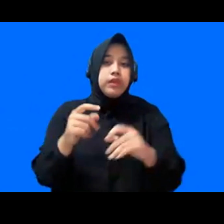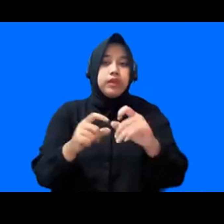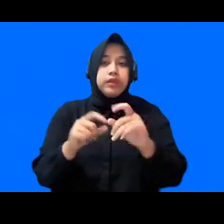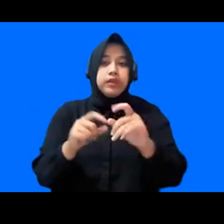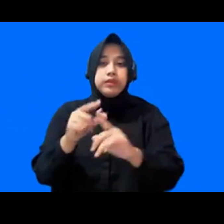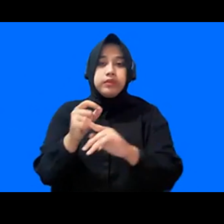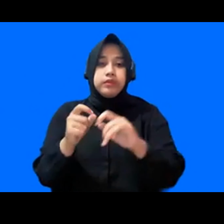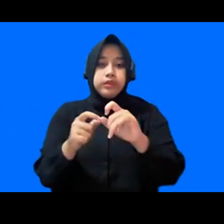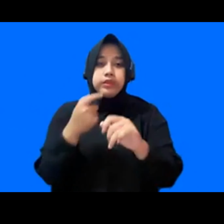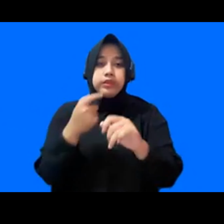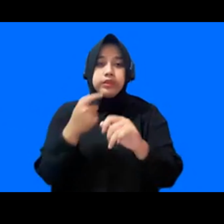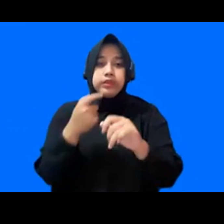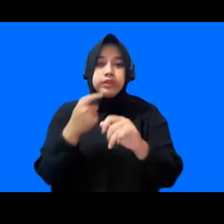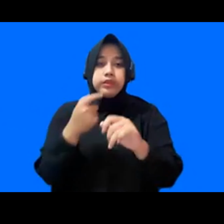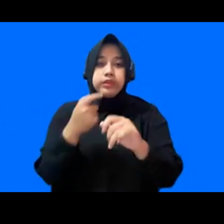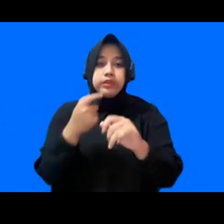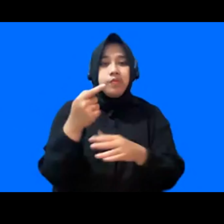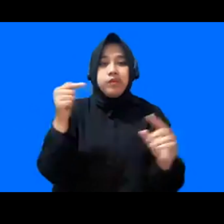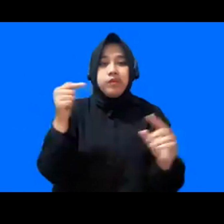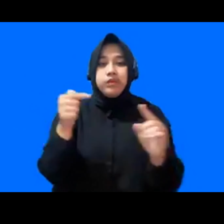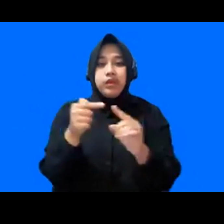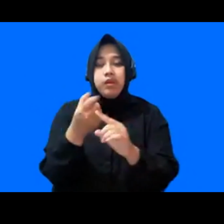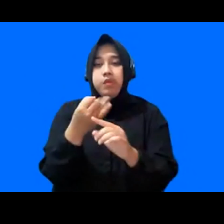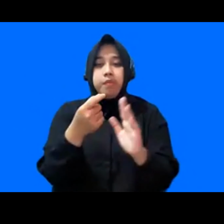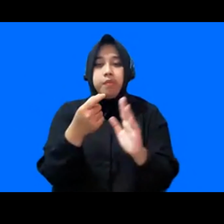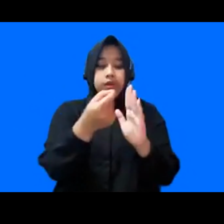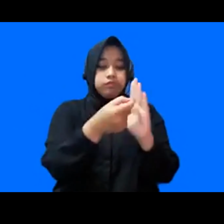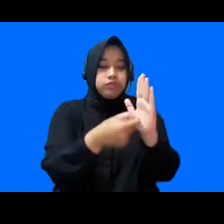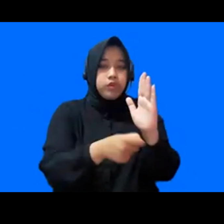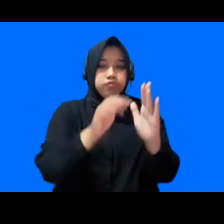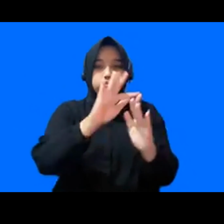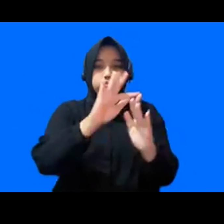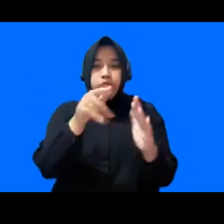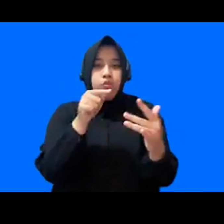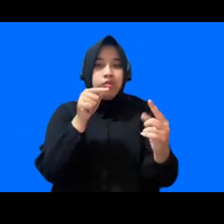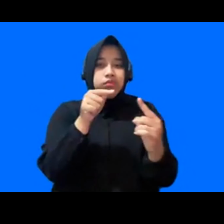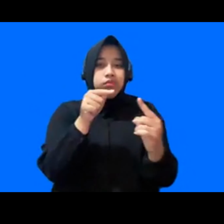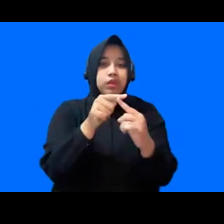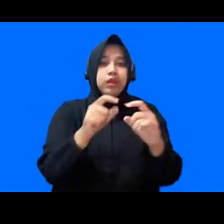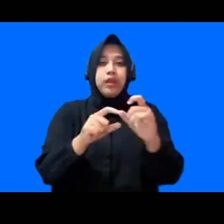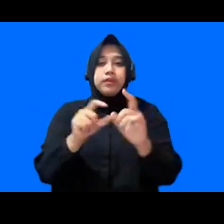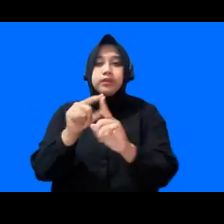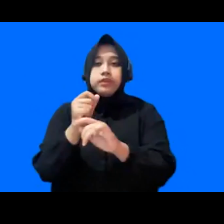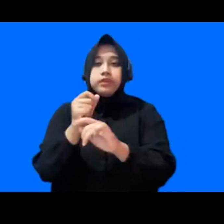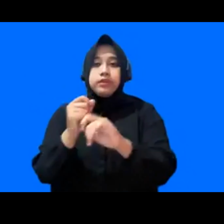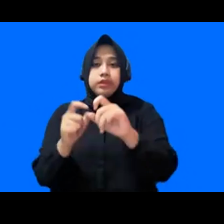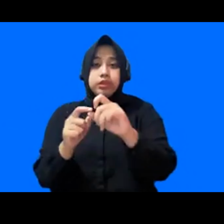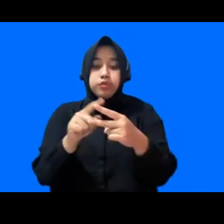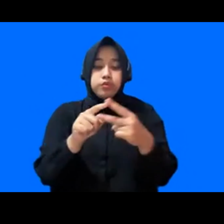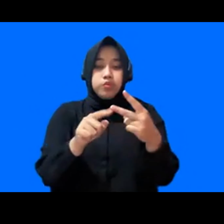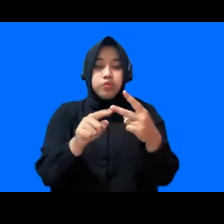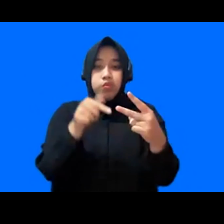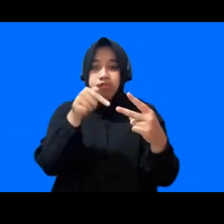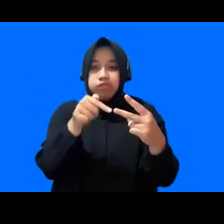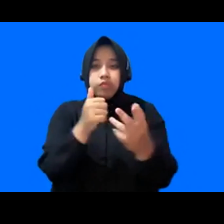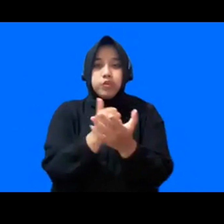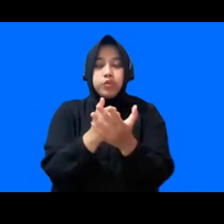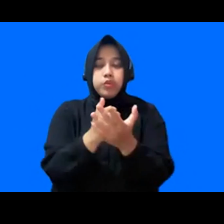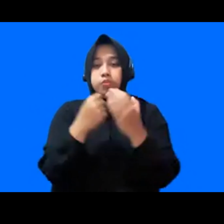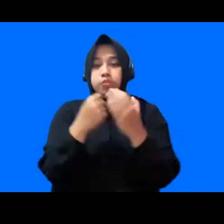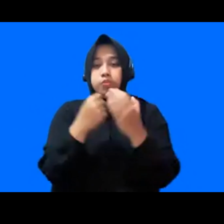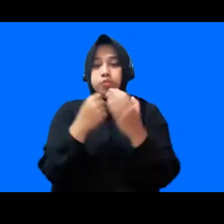across the other SDGs. But these first 2 operational priorities also support and strengthen the 4th one, which is